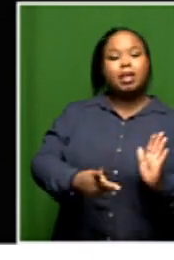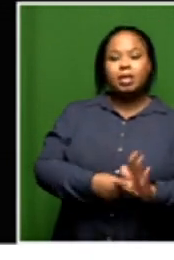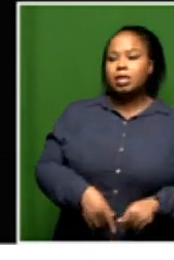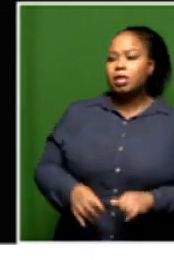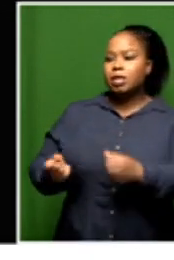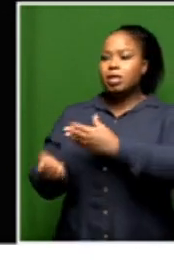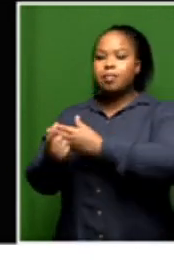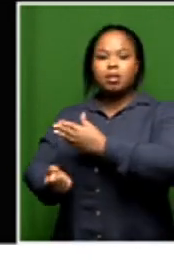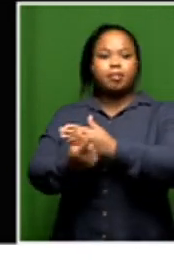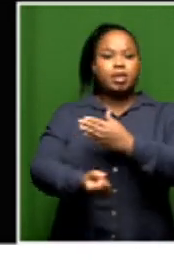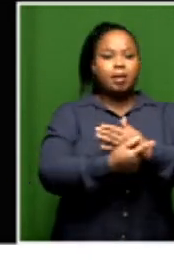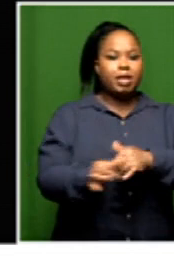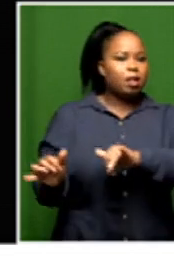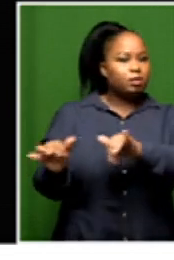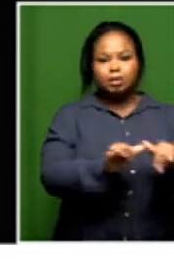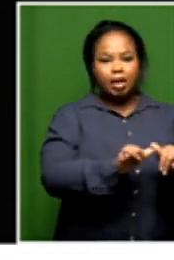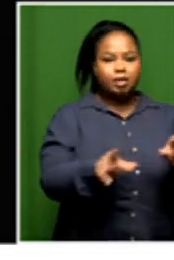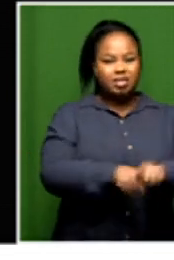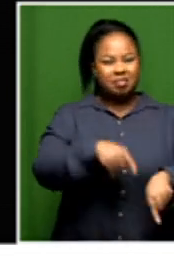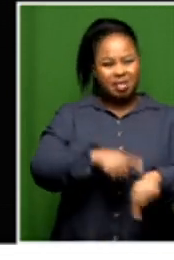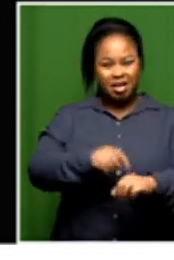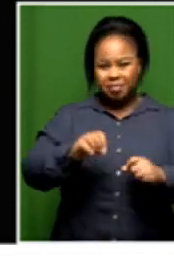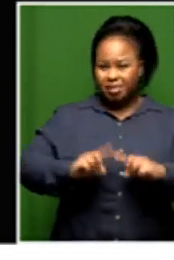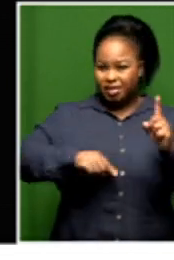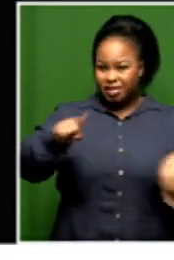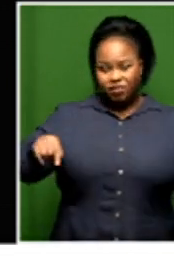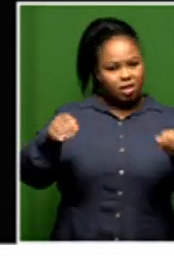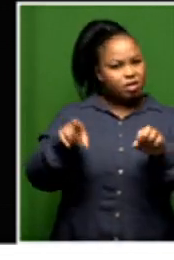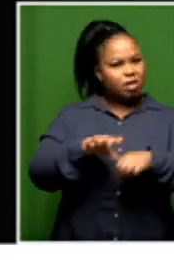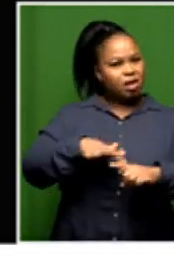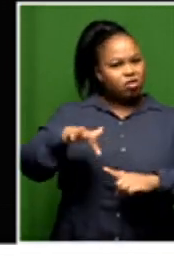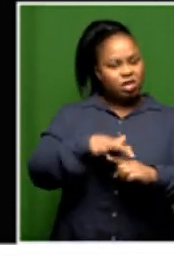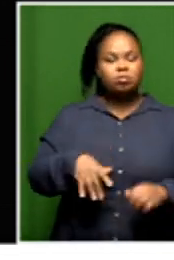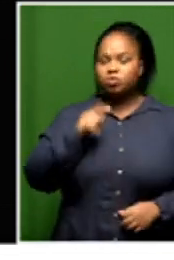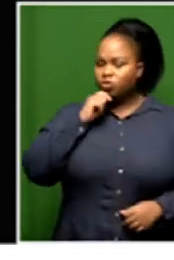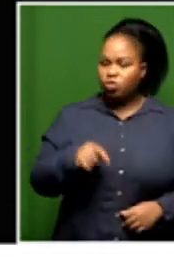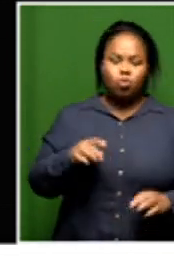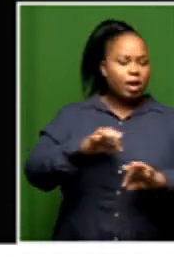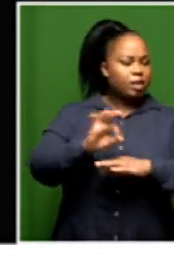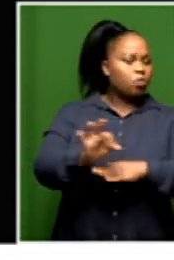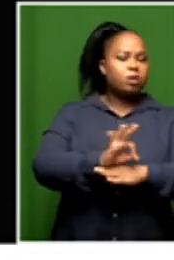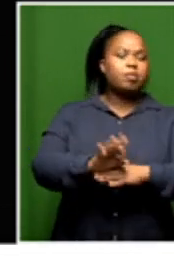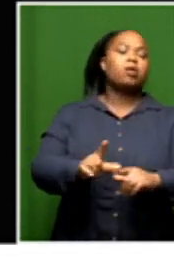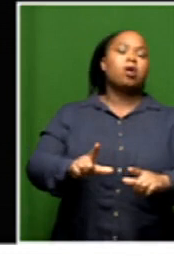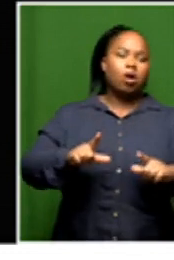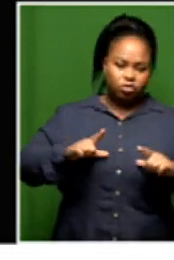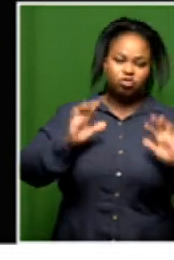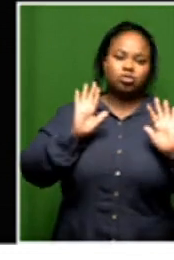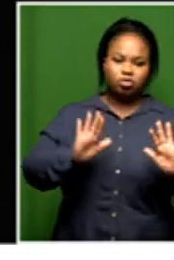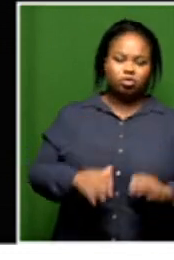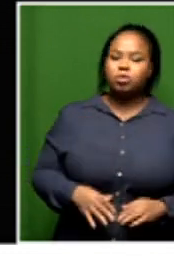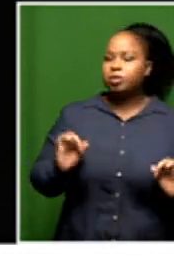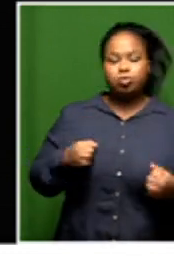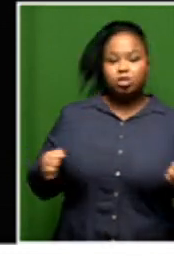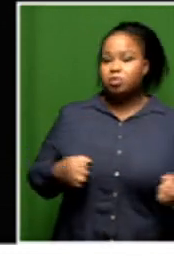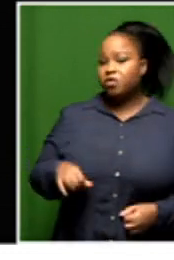attacks in different areas is a clear indication that it was orchestrated, and it's impossible